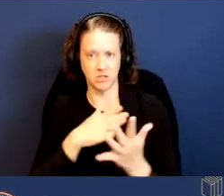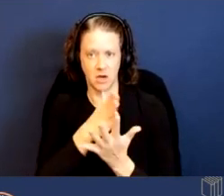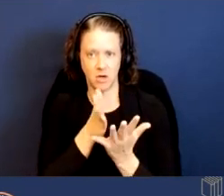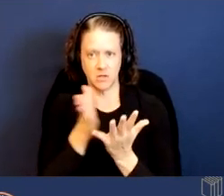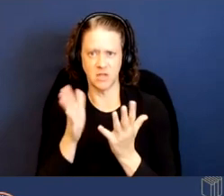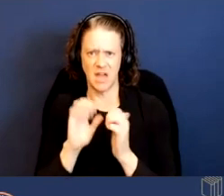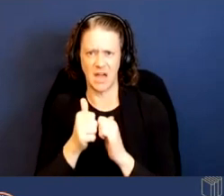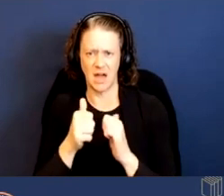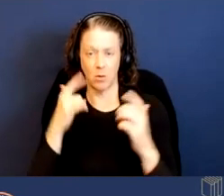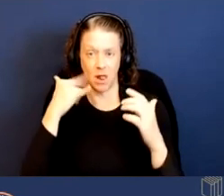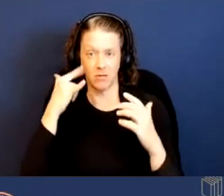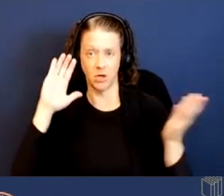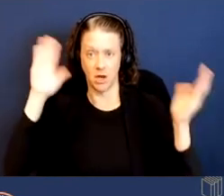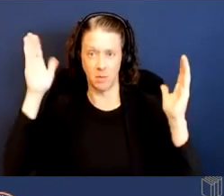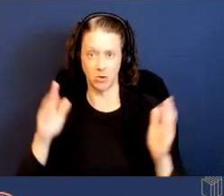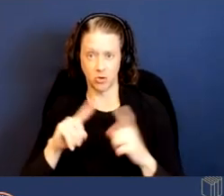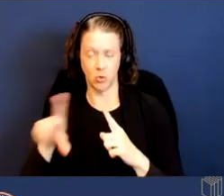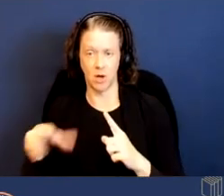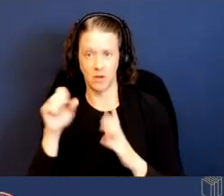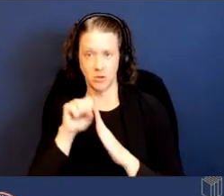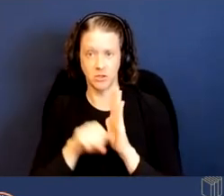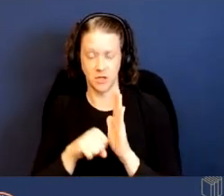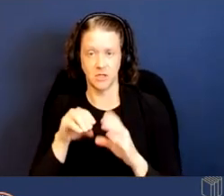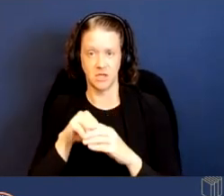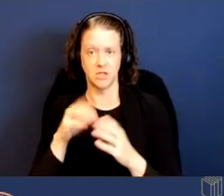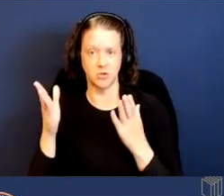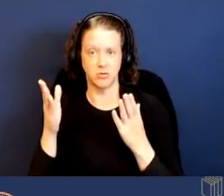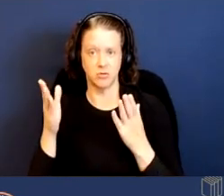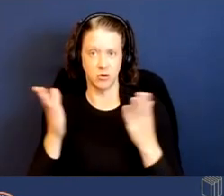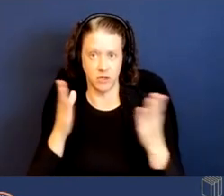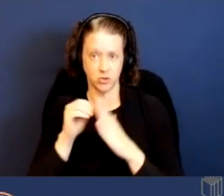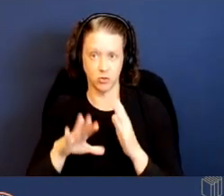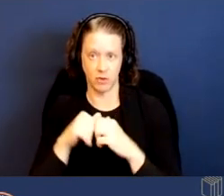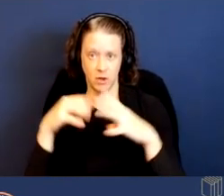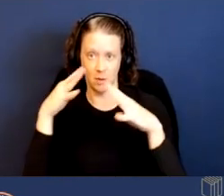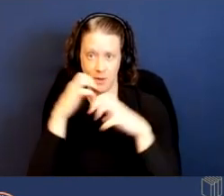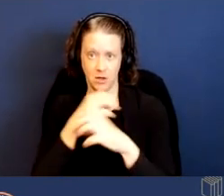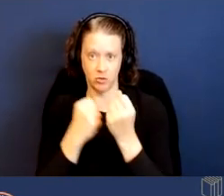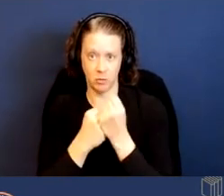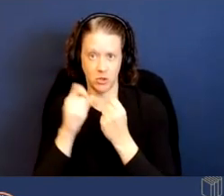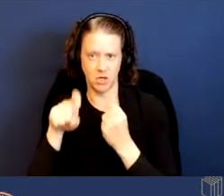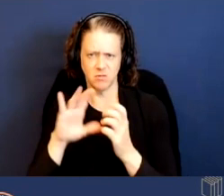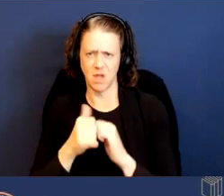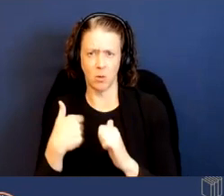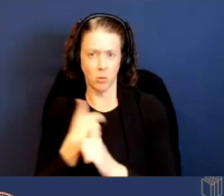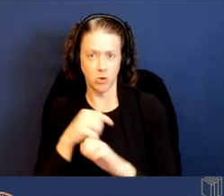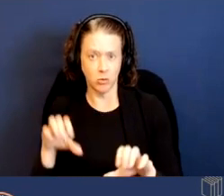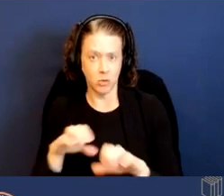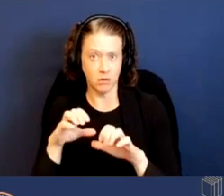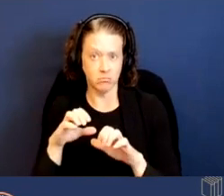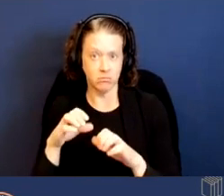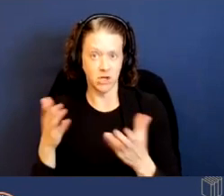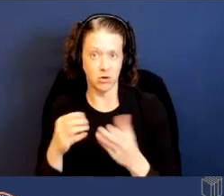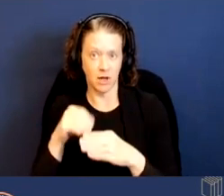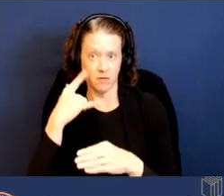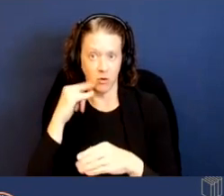California compares to other states in serving students with complex support needs. So how are we doing as a state when we get